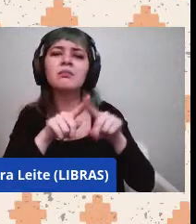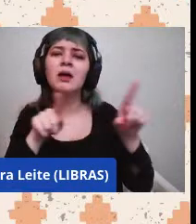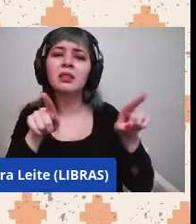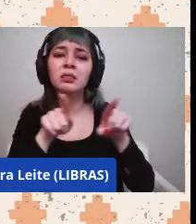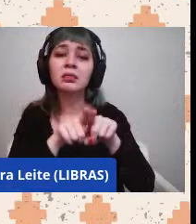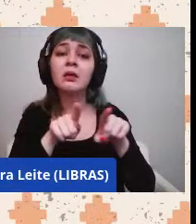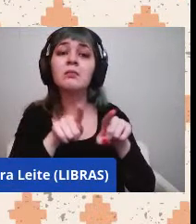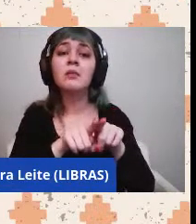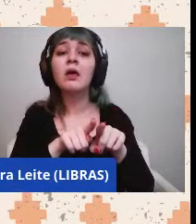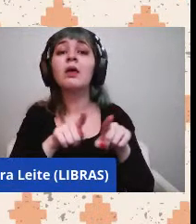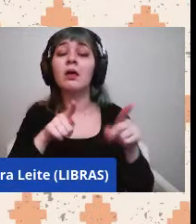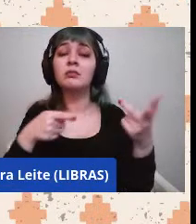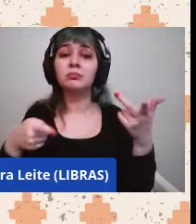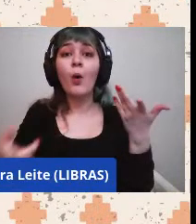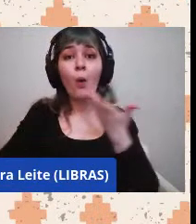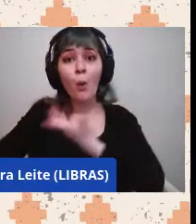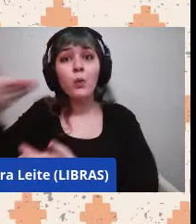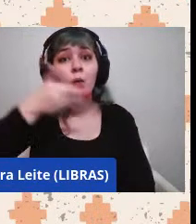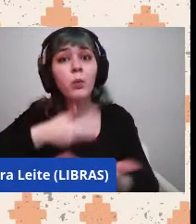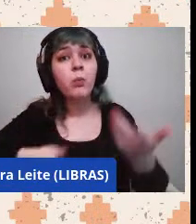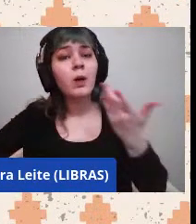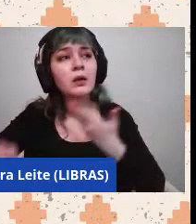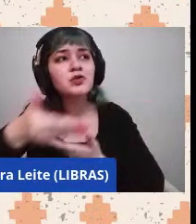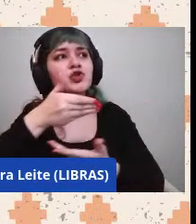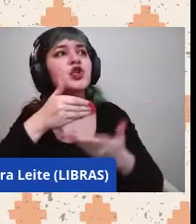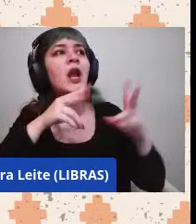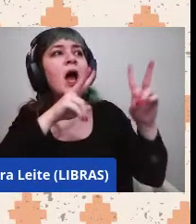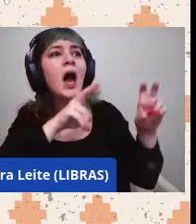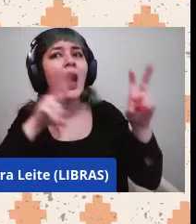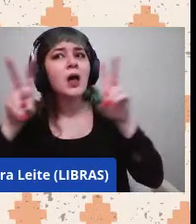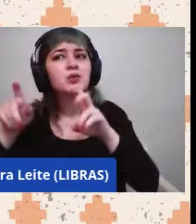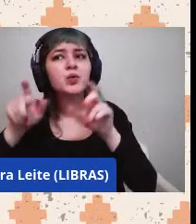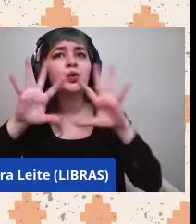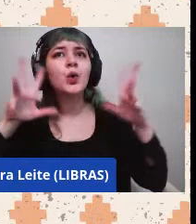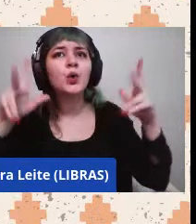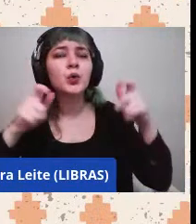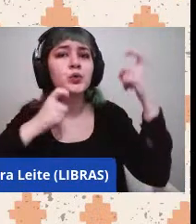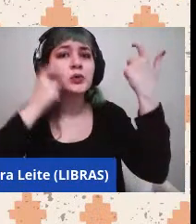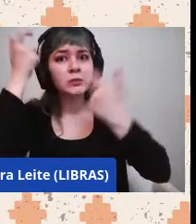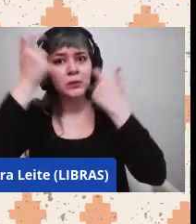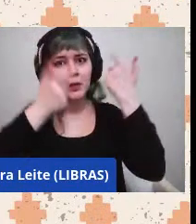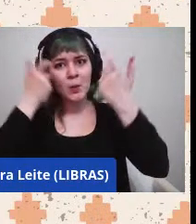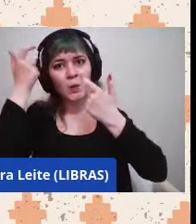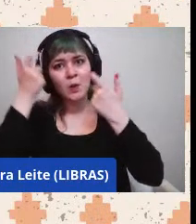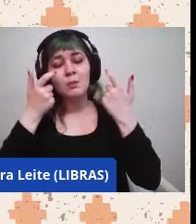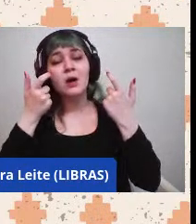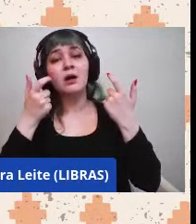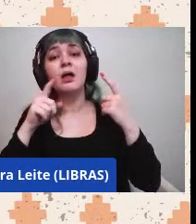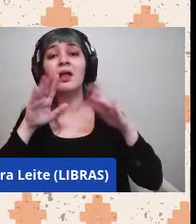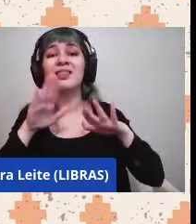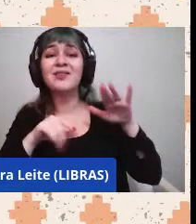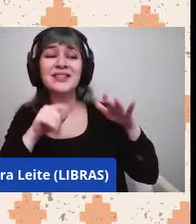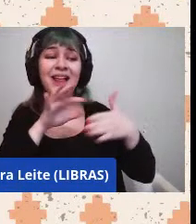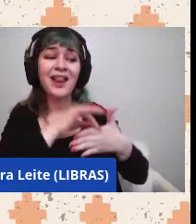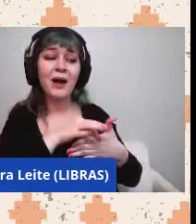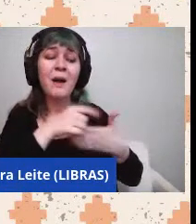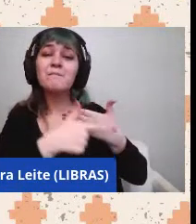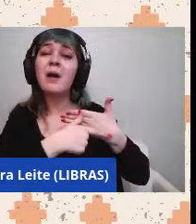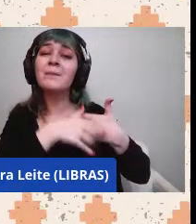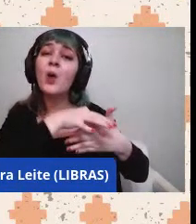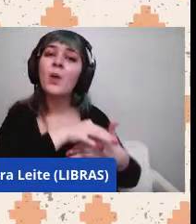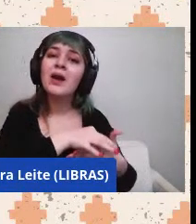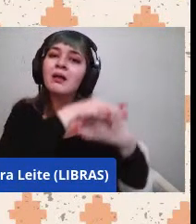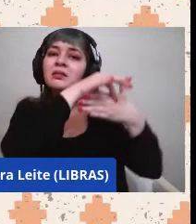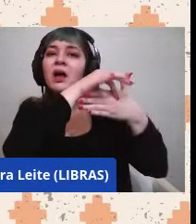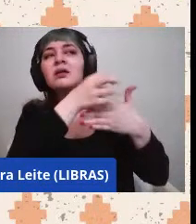widely shared areas of concern that perhaps that elevation of a particular leadership role or a